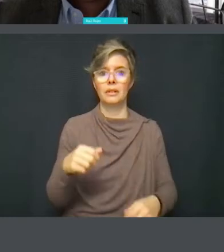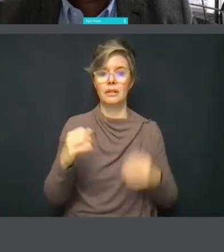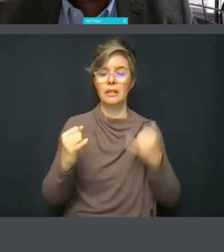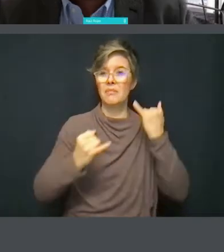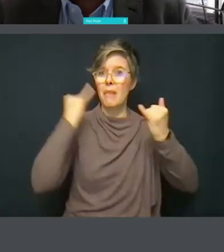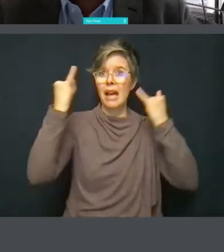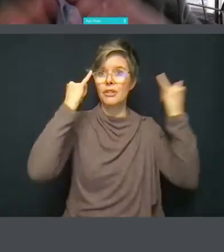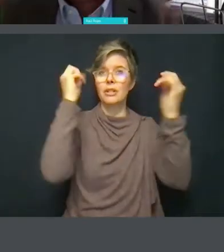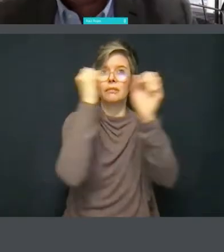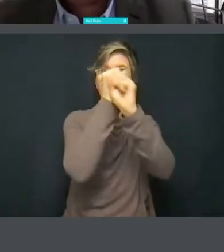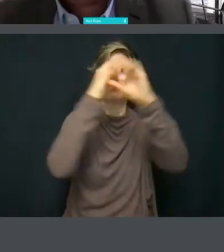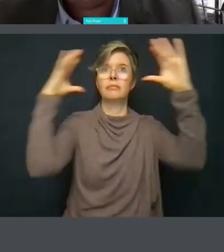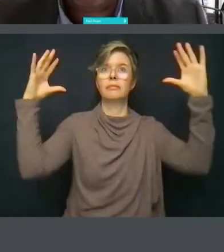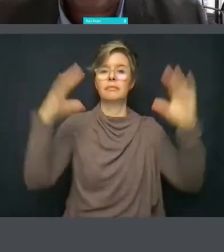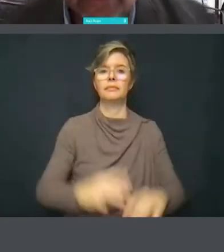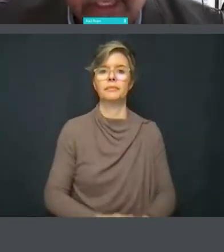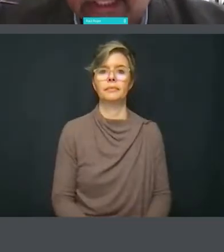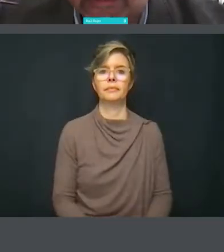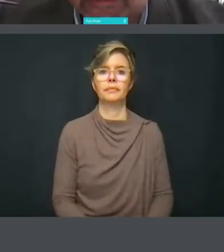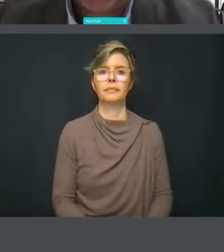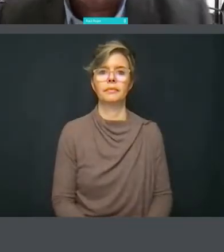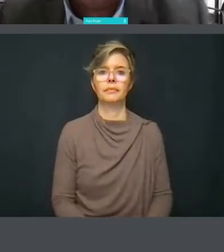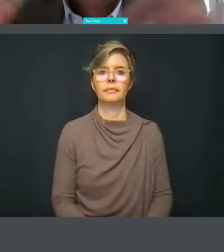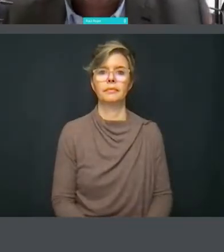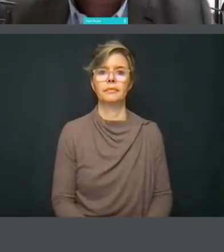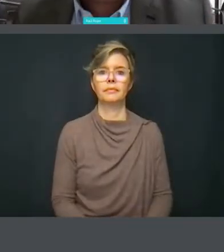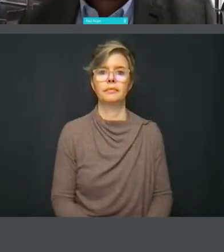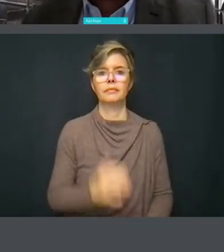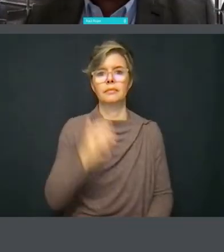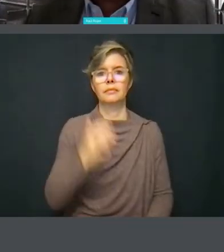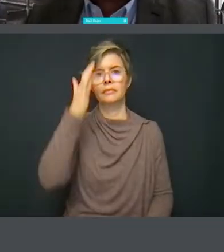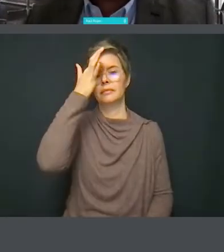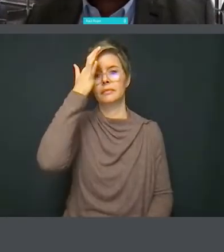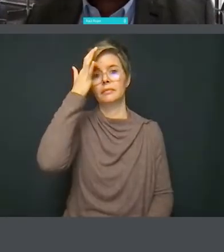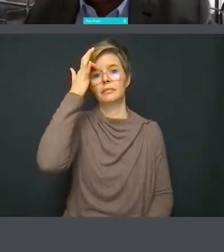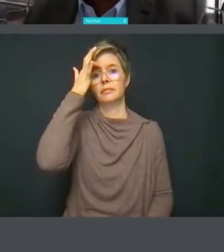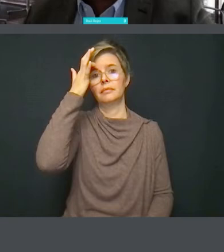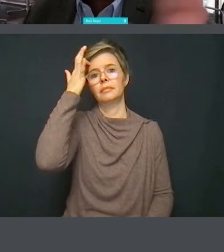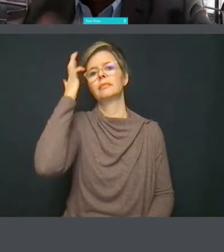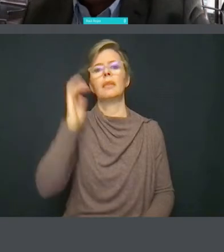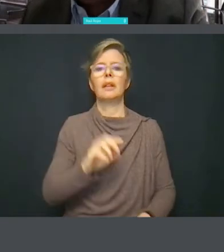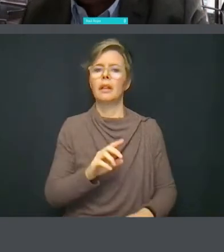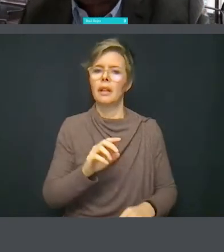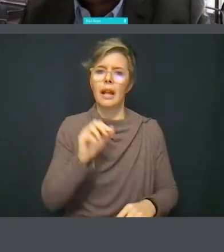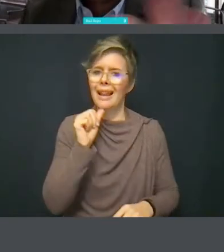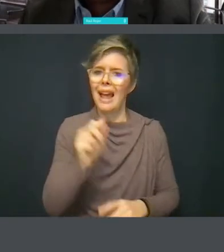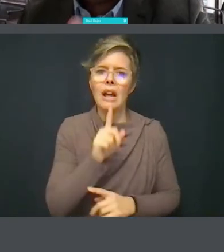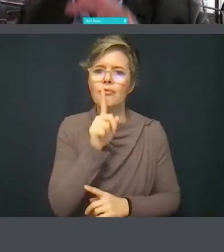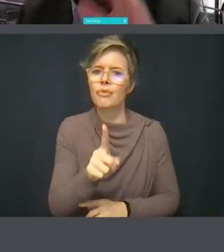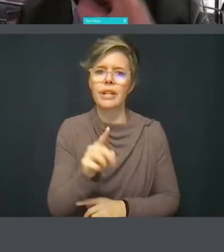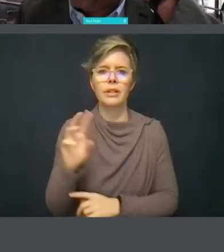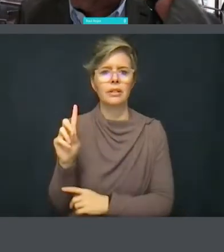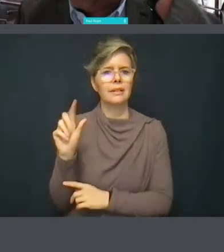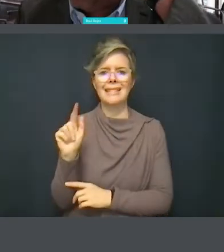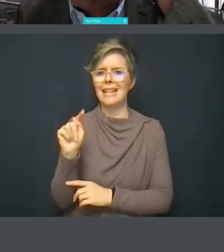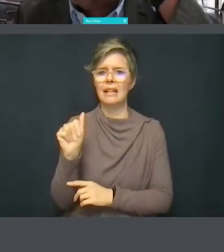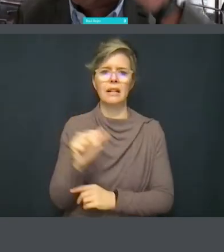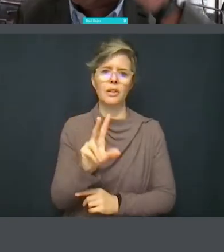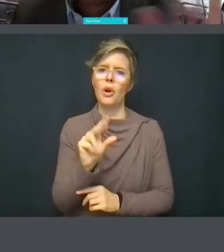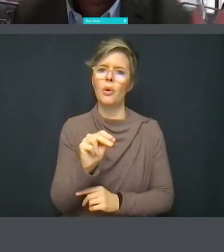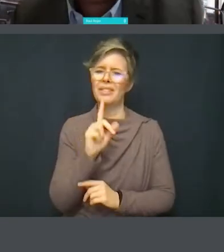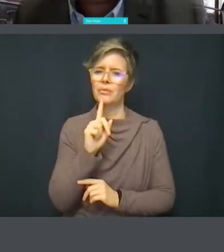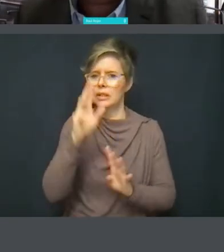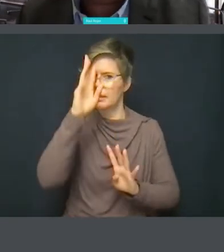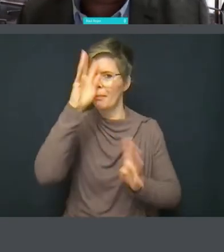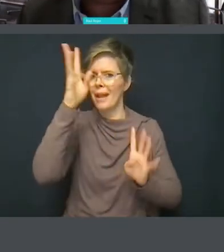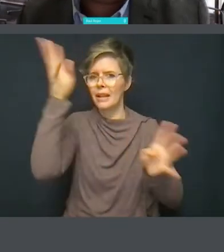imagine, this is not real data, this is just fictional data to kind of drive the point, right? These could be like performance on maybe